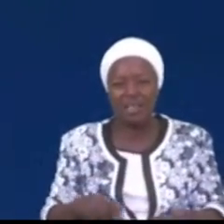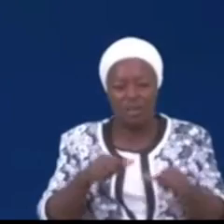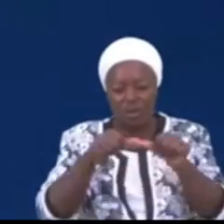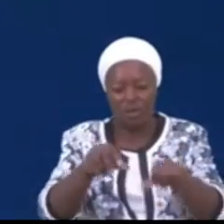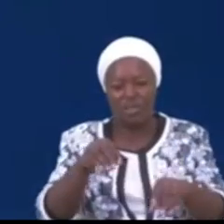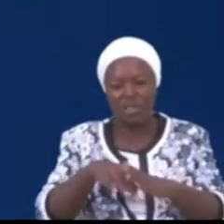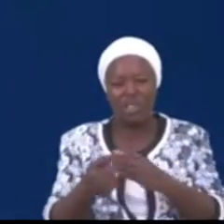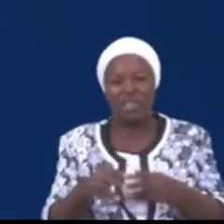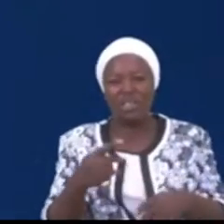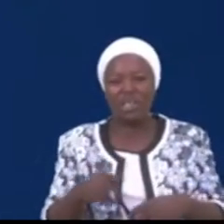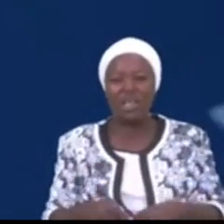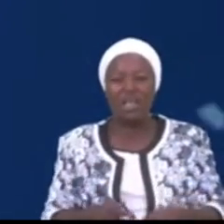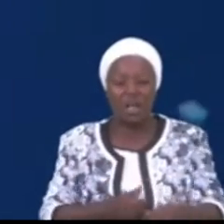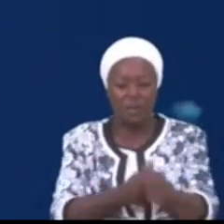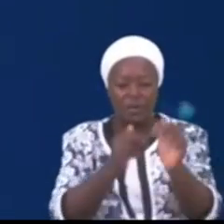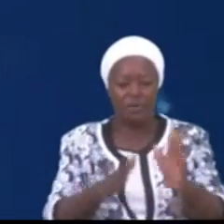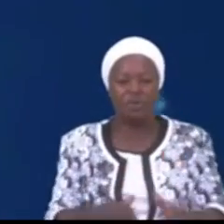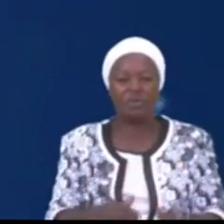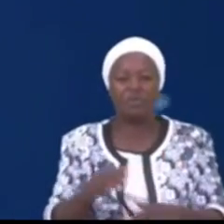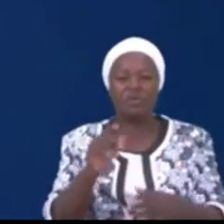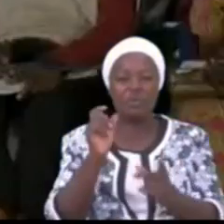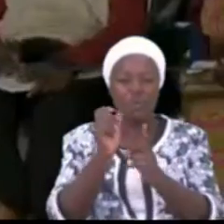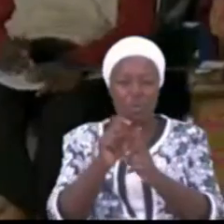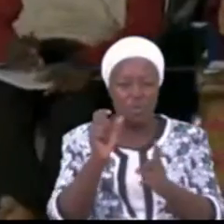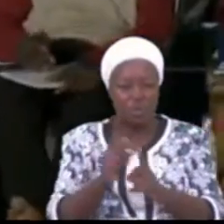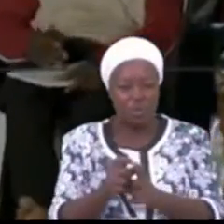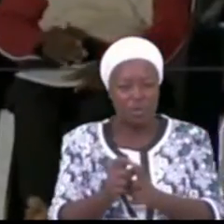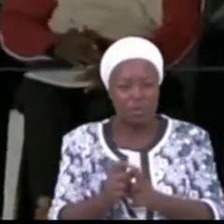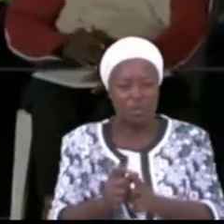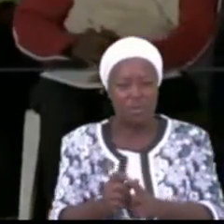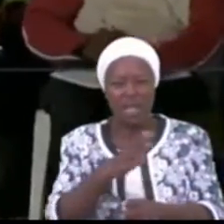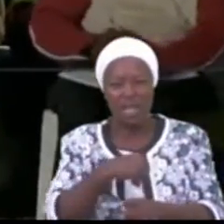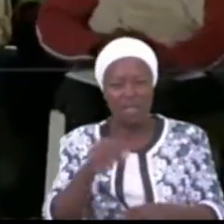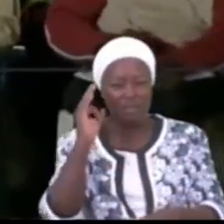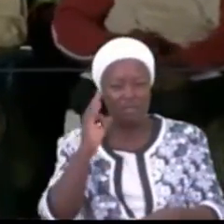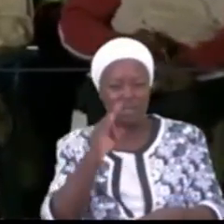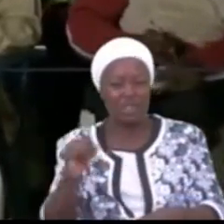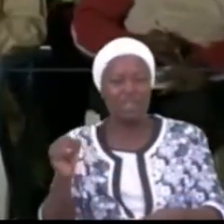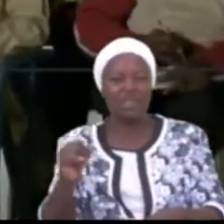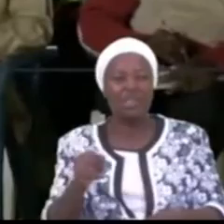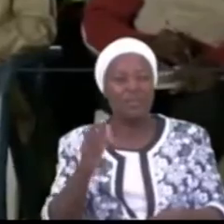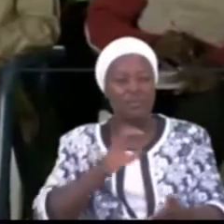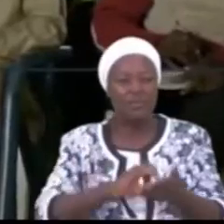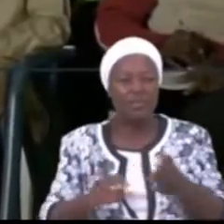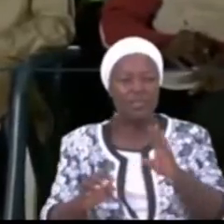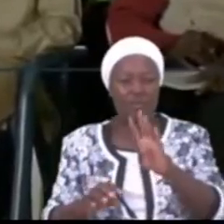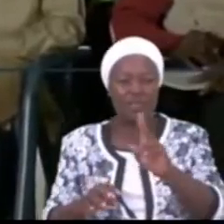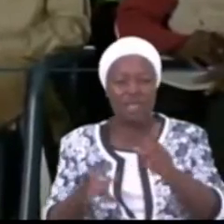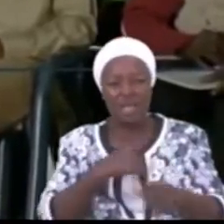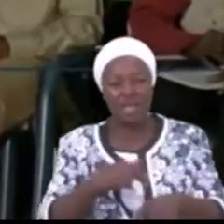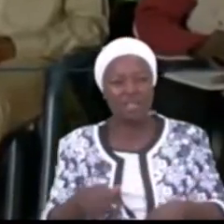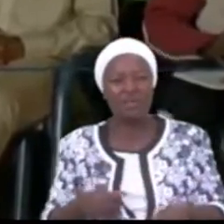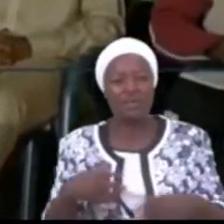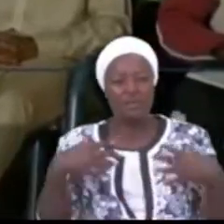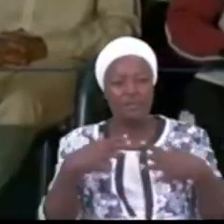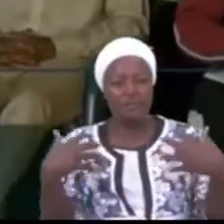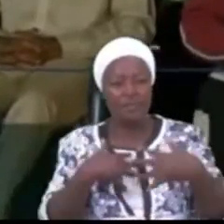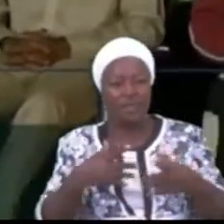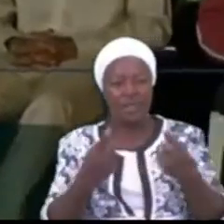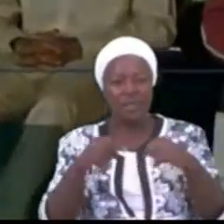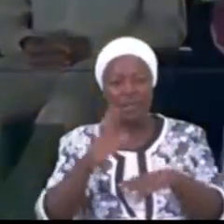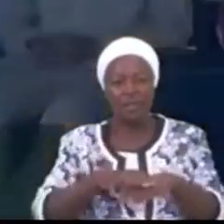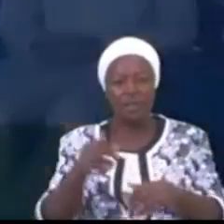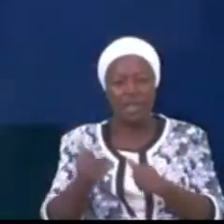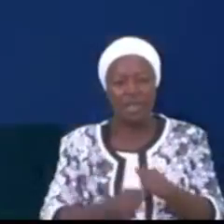apostles' doctrine. Look at verse 43. It says, "And fear came upon every soul, and many